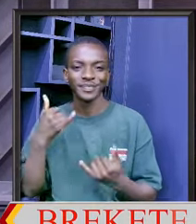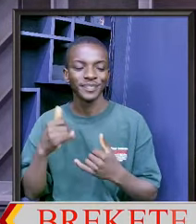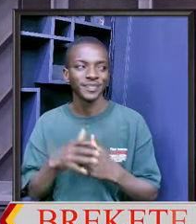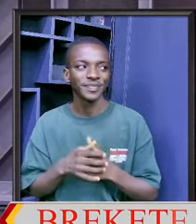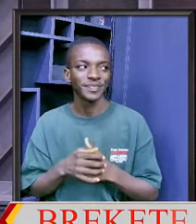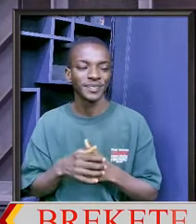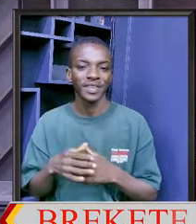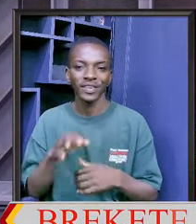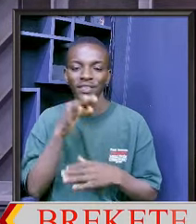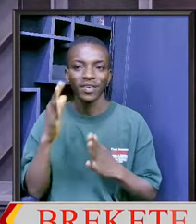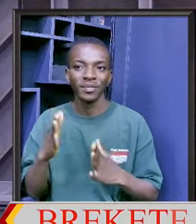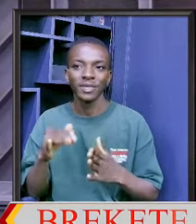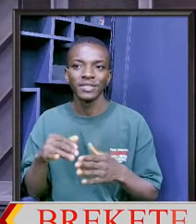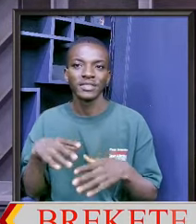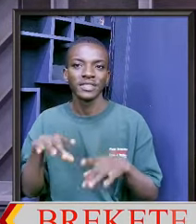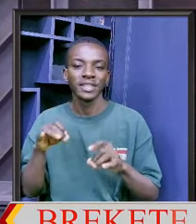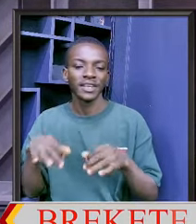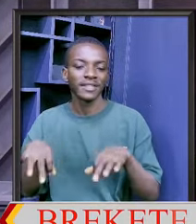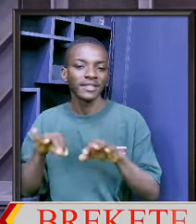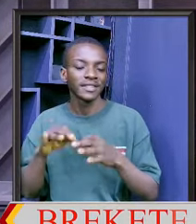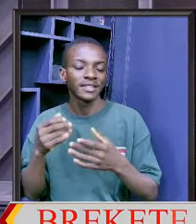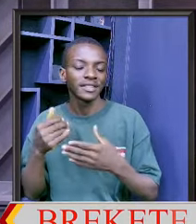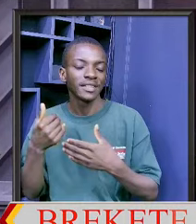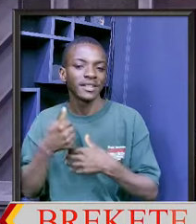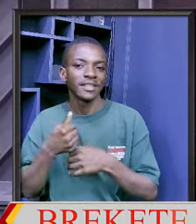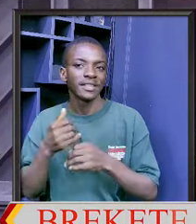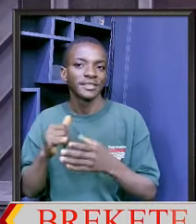the farmers go take advantage.